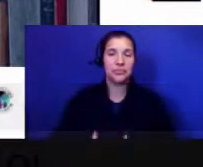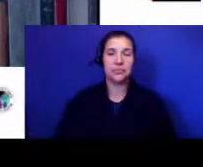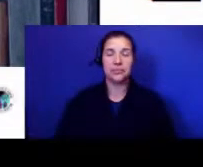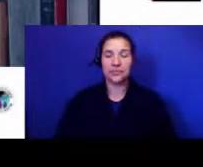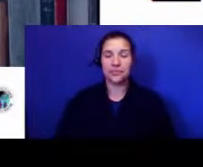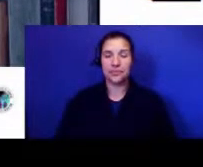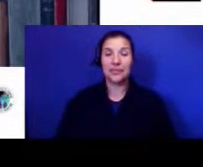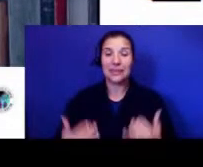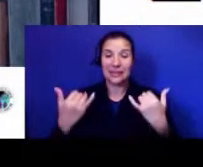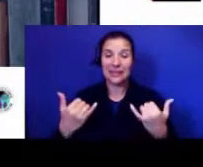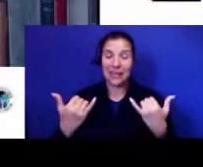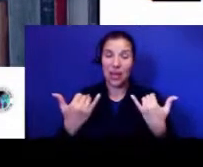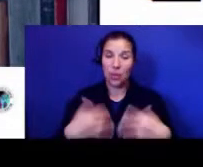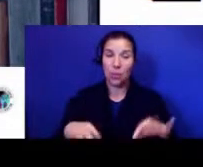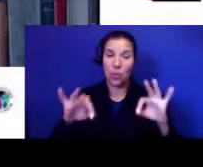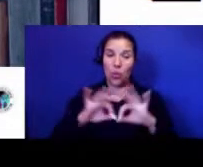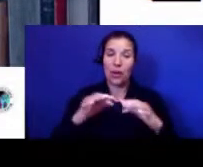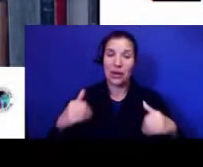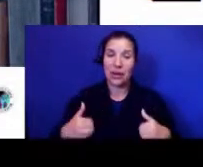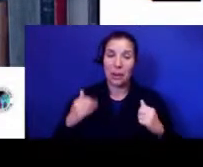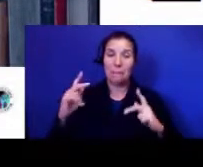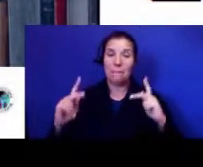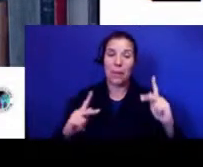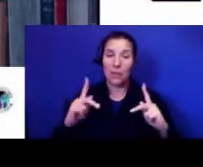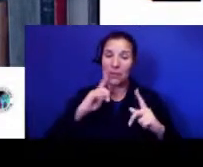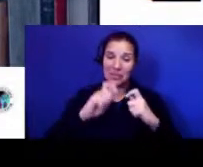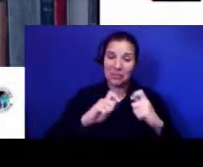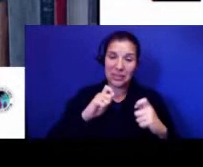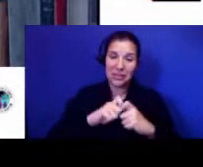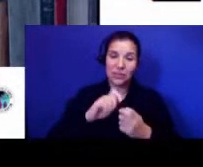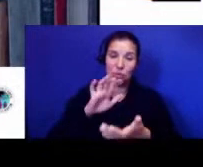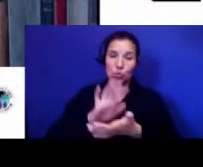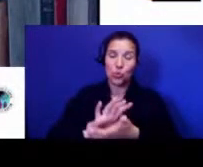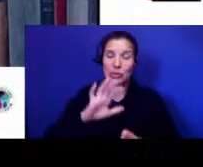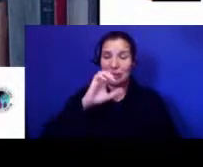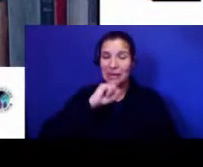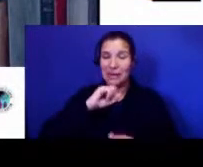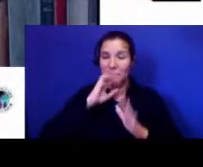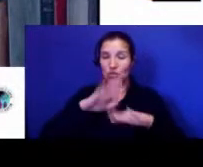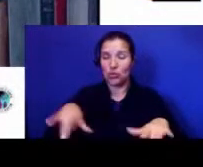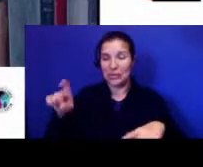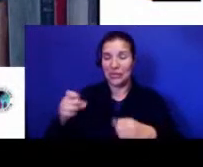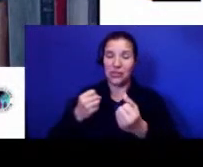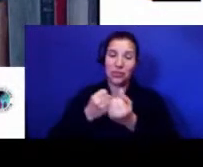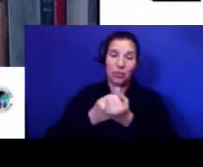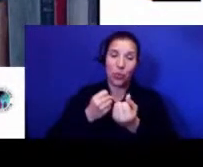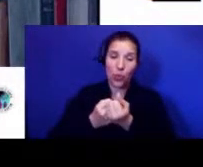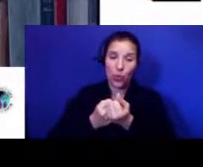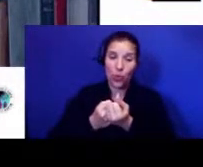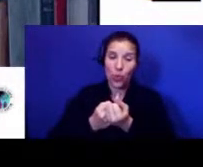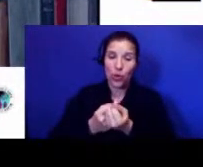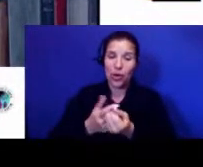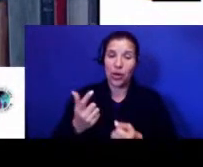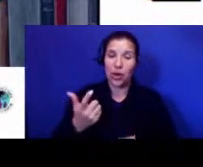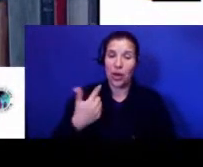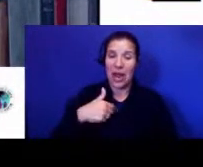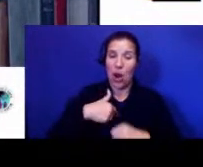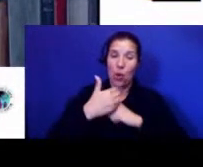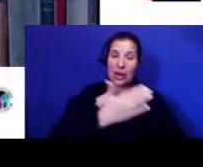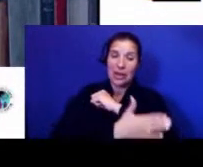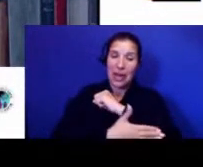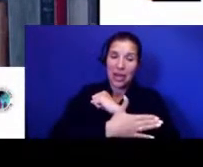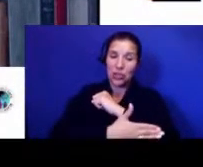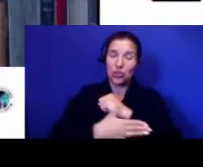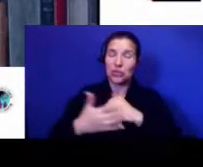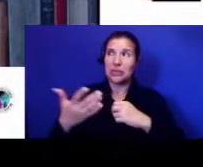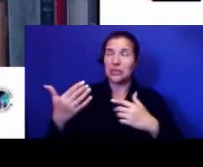Now more than ever, young people, and specifically school-aged children, need support. Our country is experiencing an